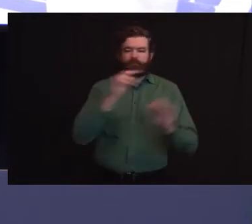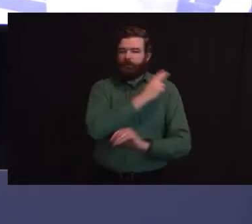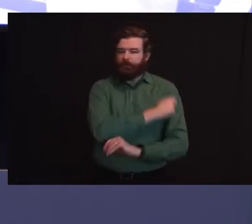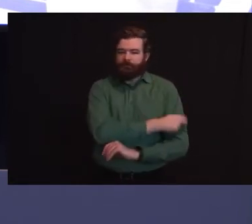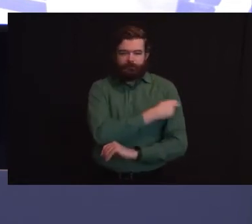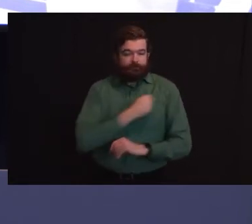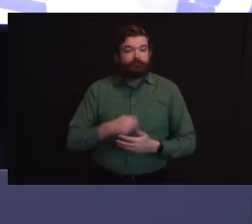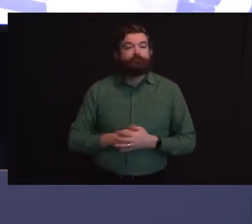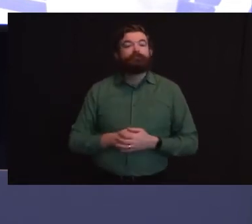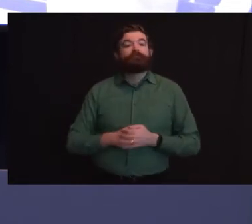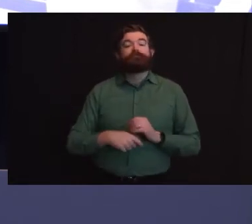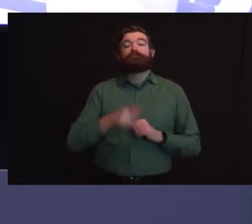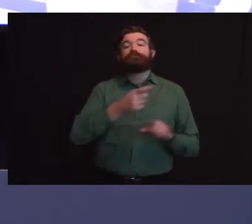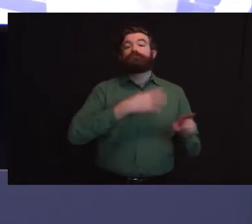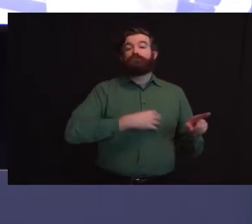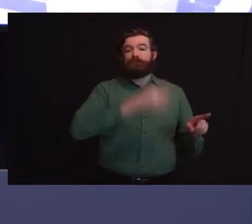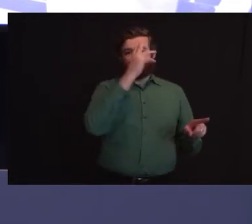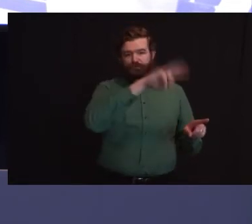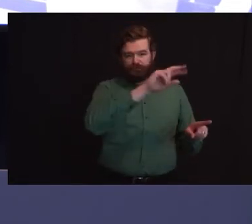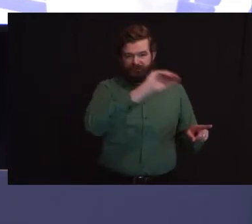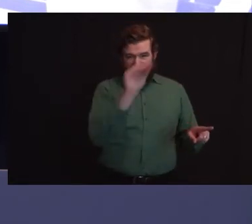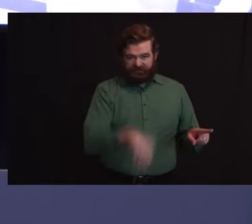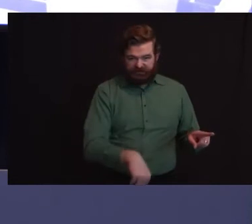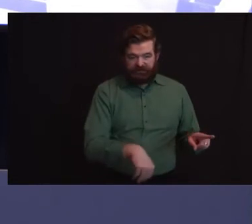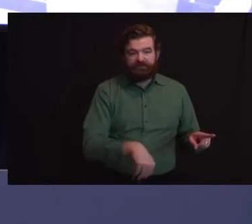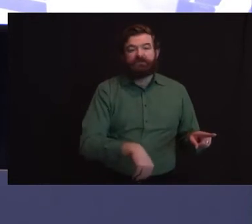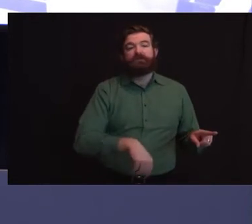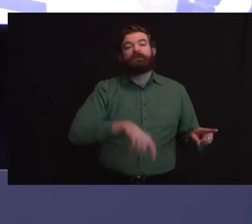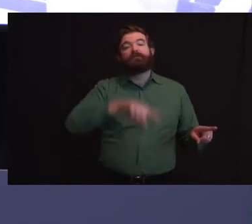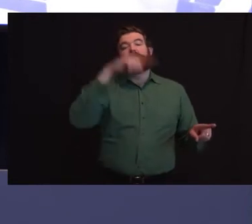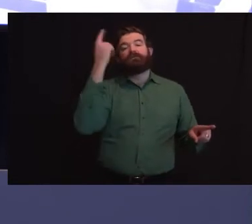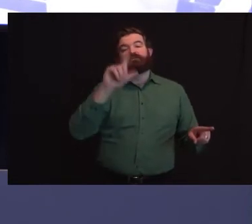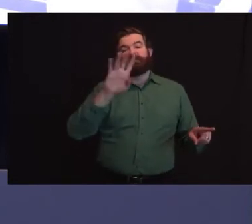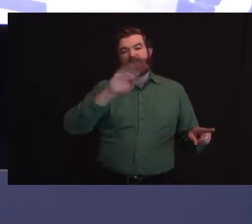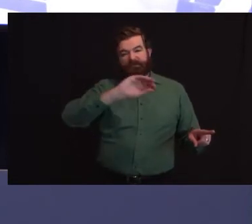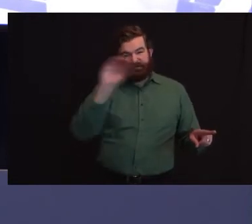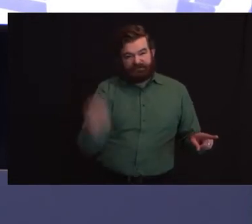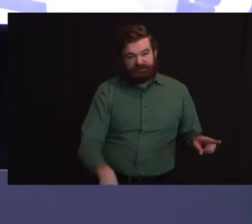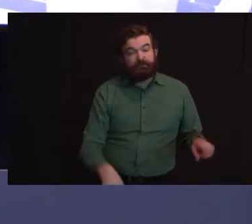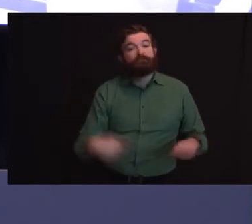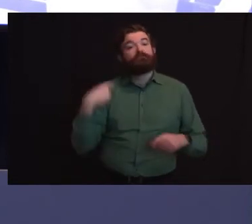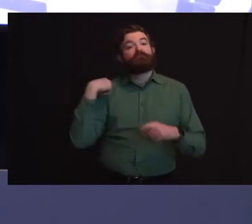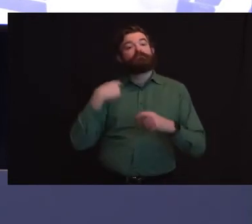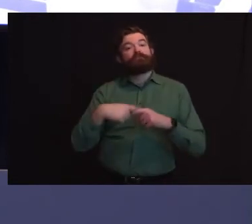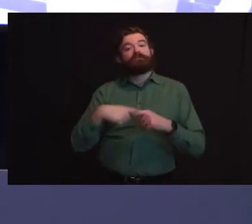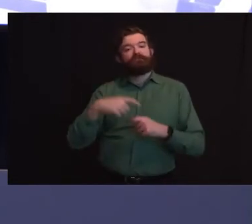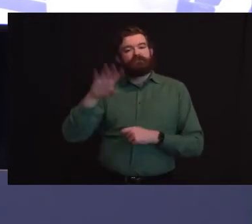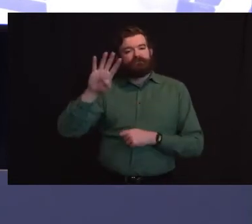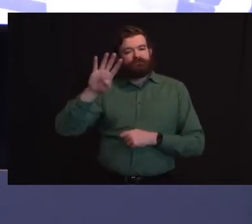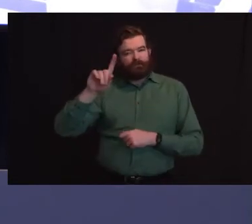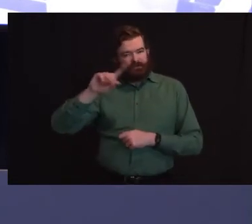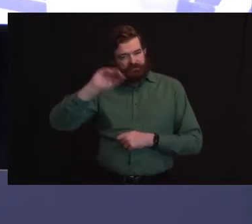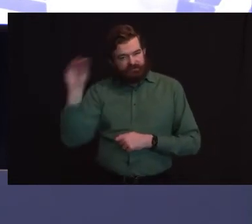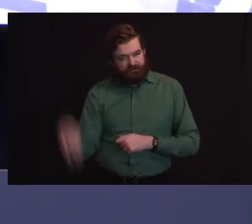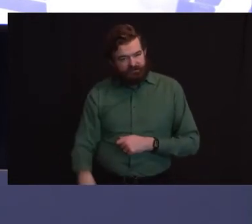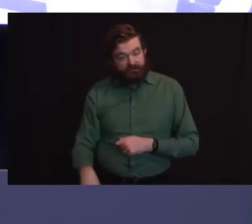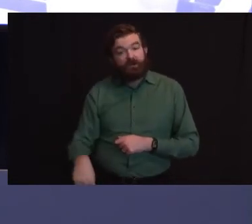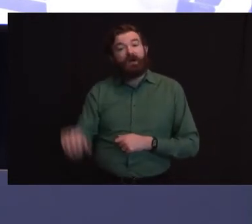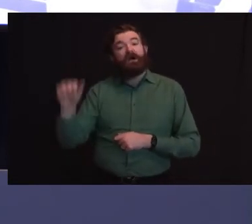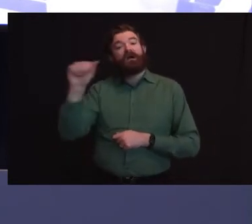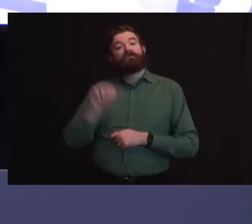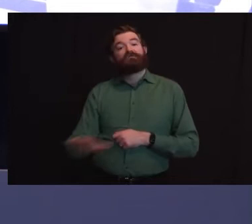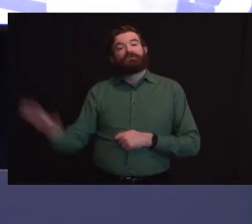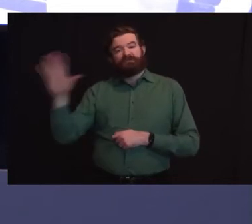white 22%, black 24%, Hispanic 41%, Asian